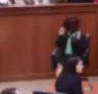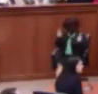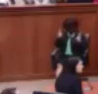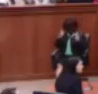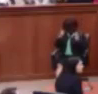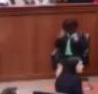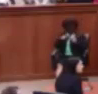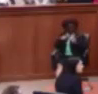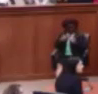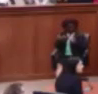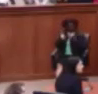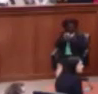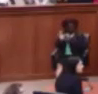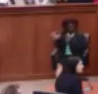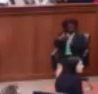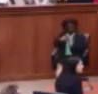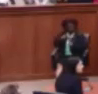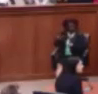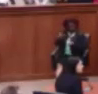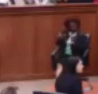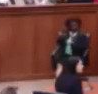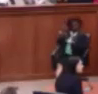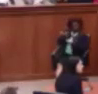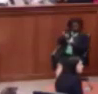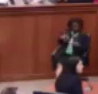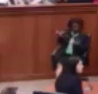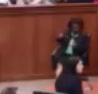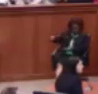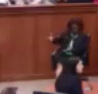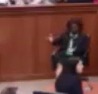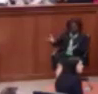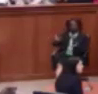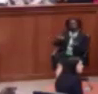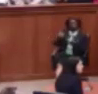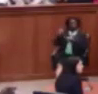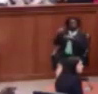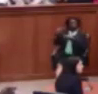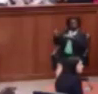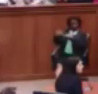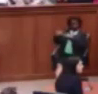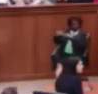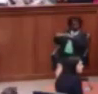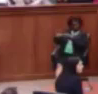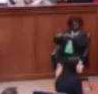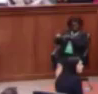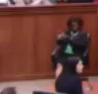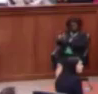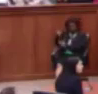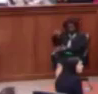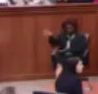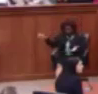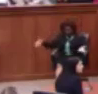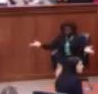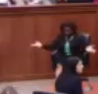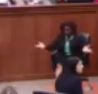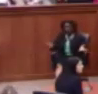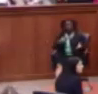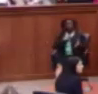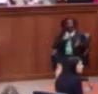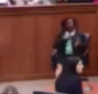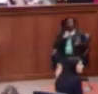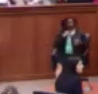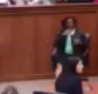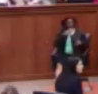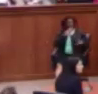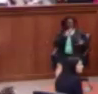and I asked for several other items, and I received a response back on the